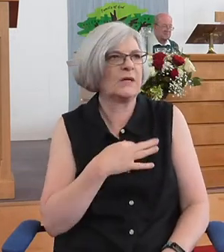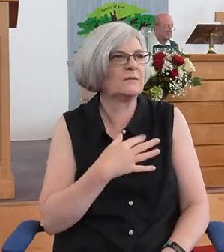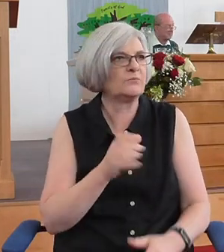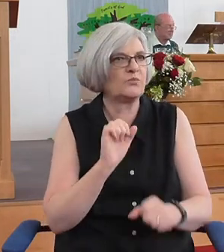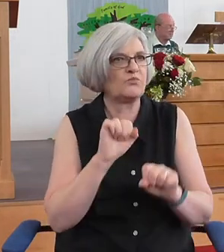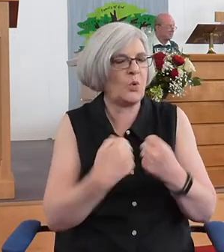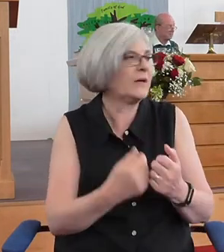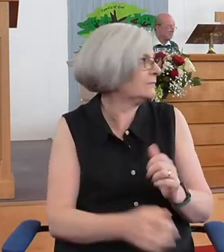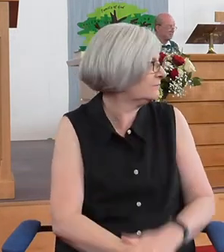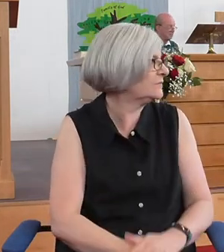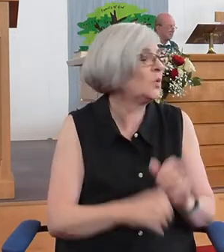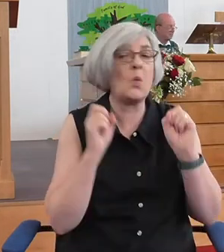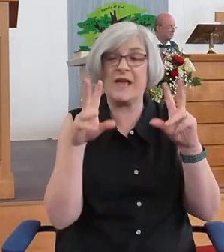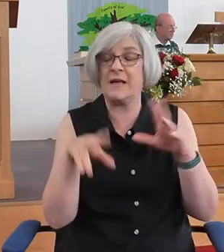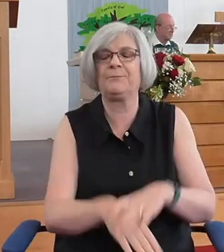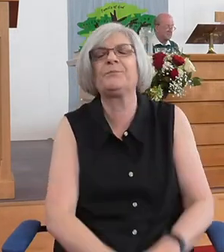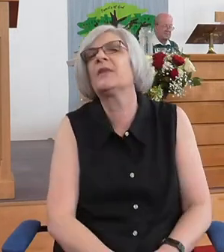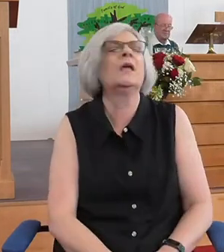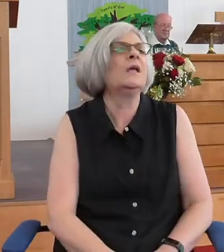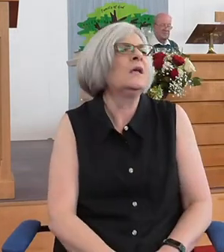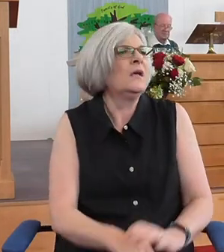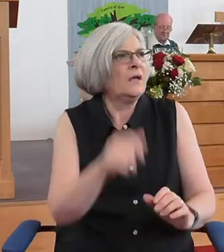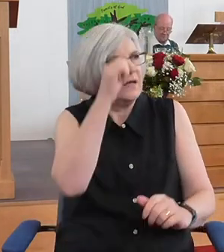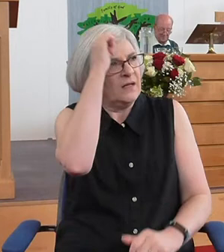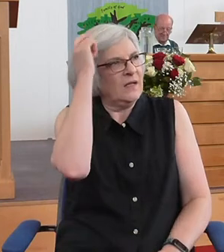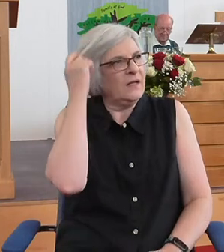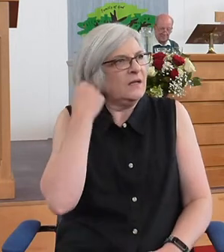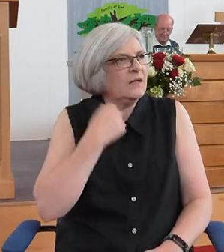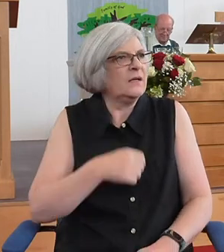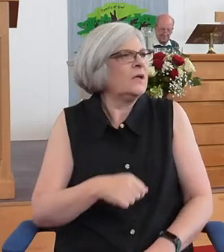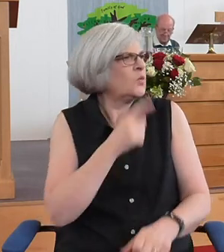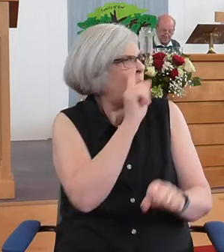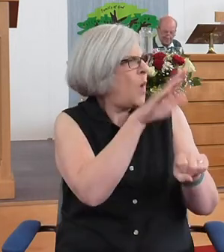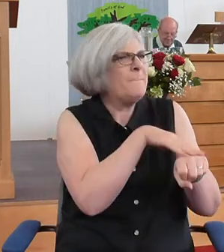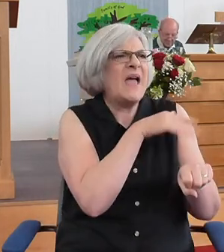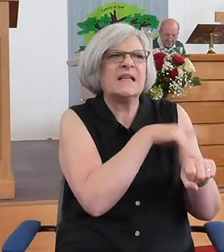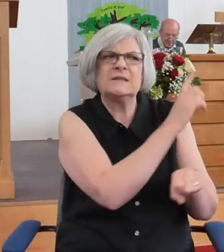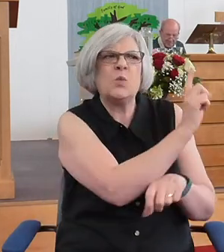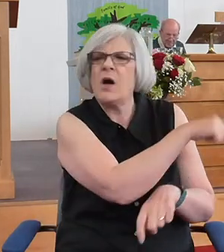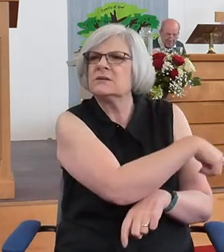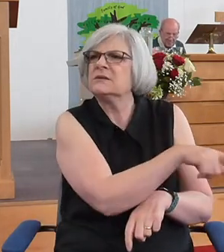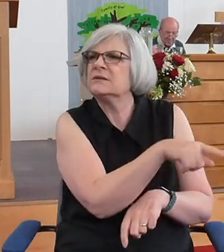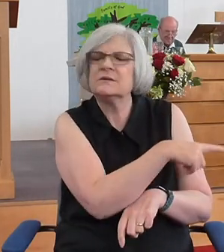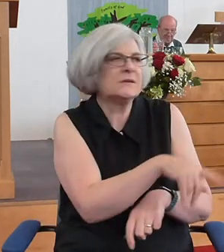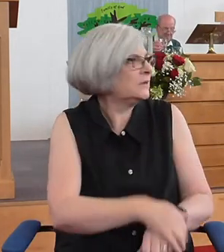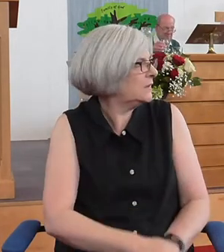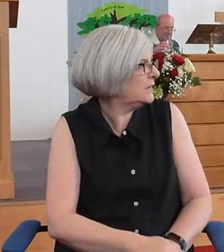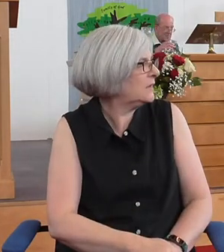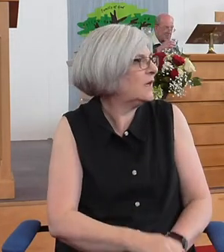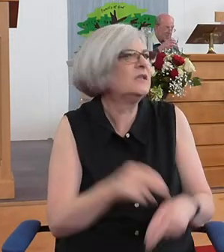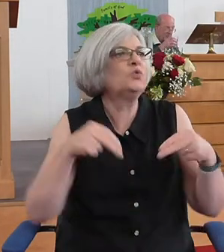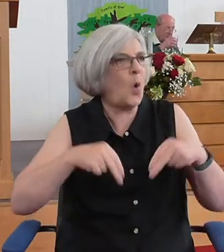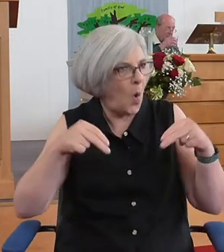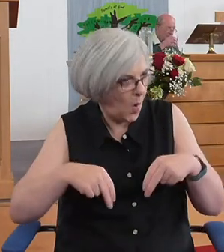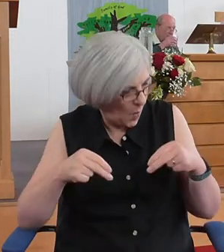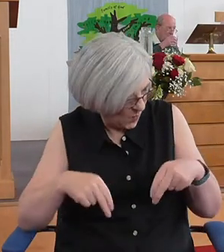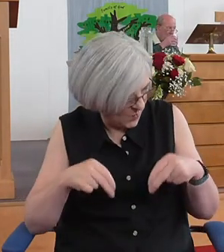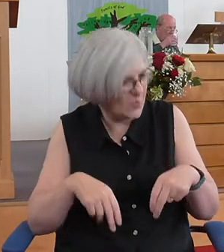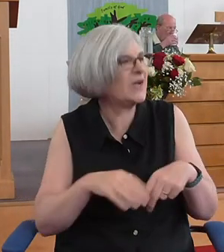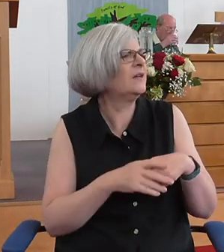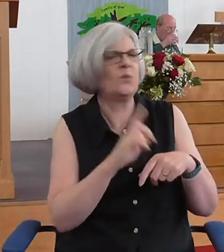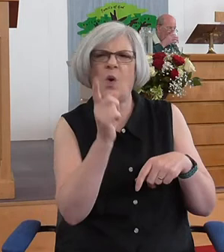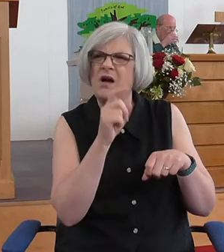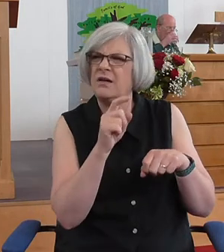Okay, we're going to go for this one. Right, so what kind of pets have you got? Elspeth, what have you got? Dog. Dog. What kind of